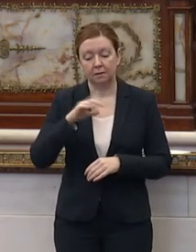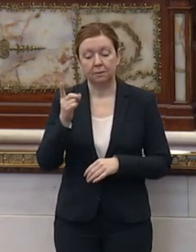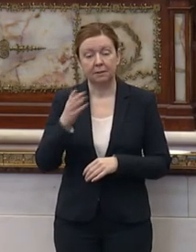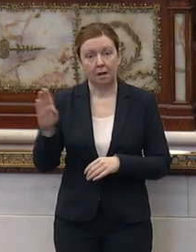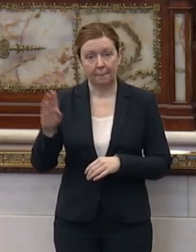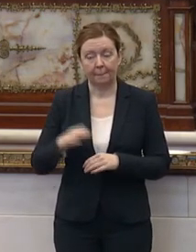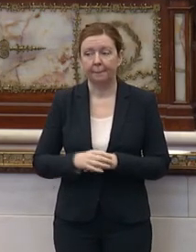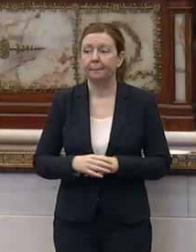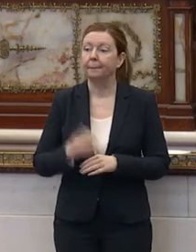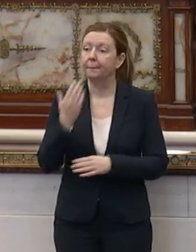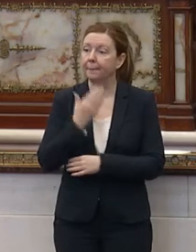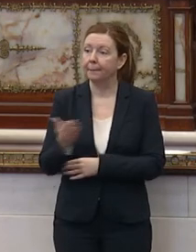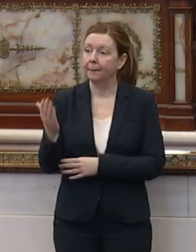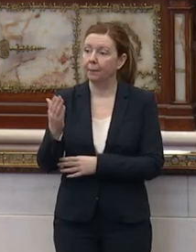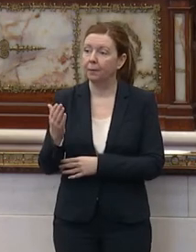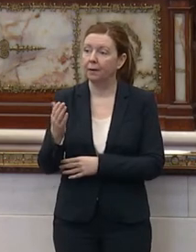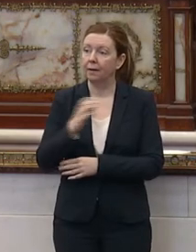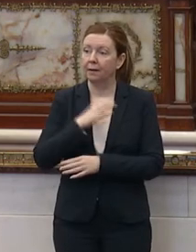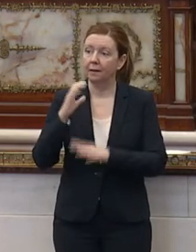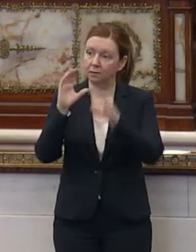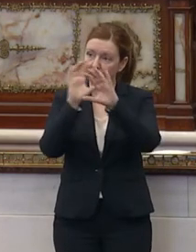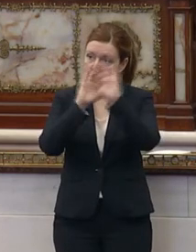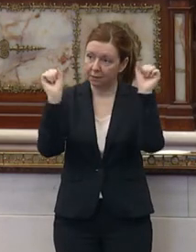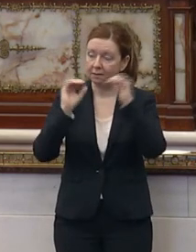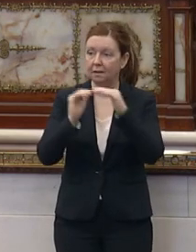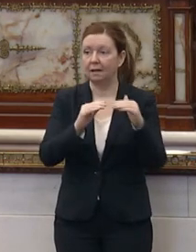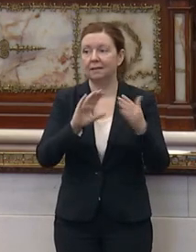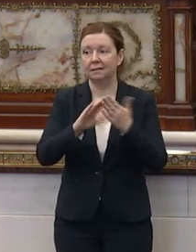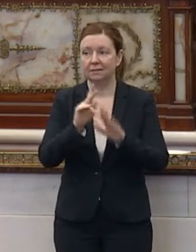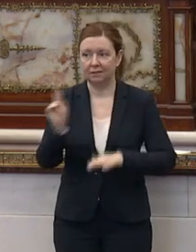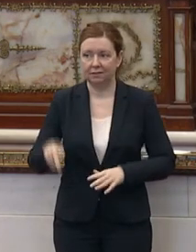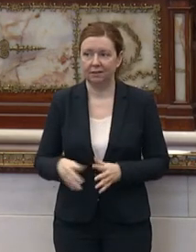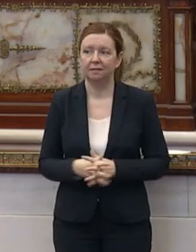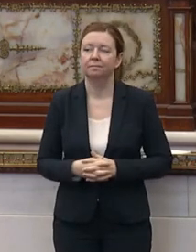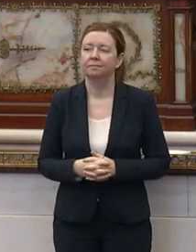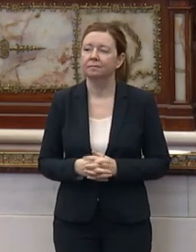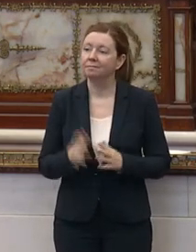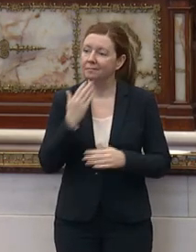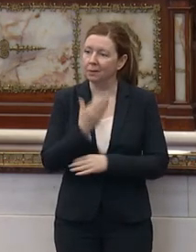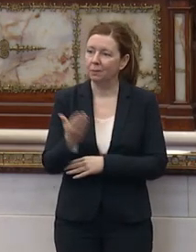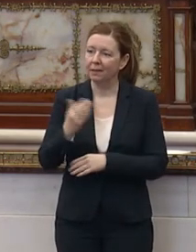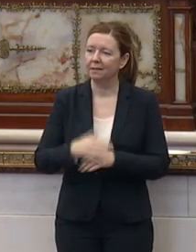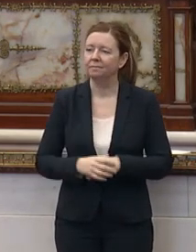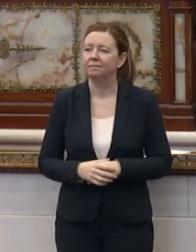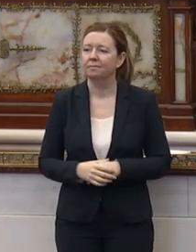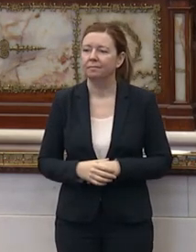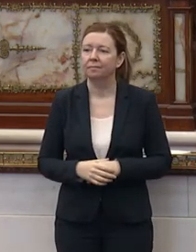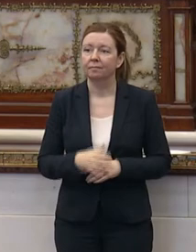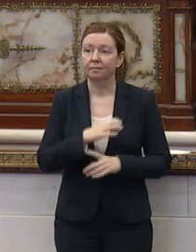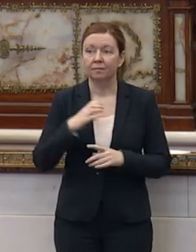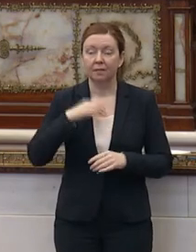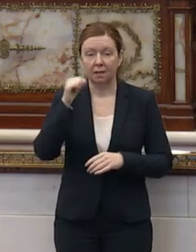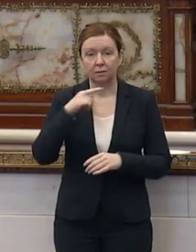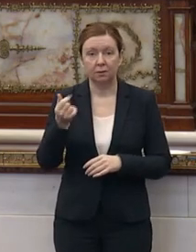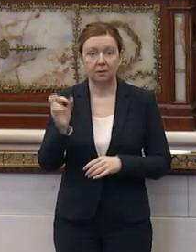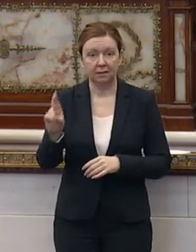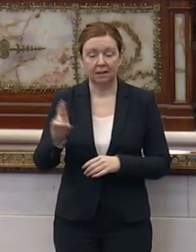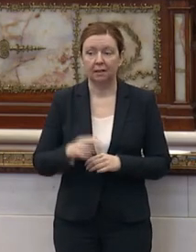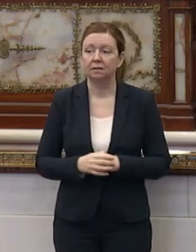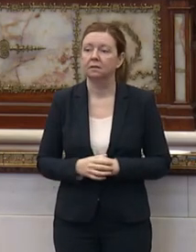Dom. Hey, good morning, Council President and colleagues and the City of Philadelphia. Good morning. Councilwoman